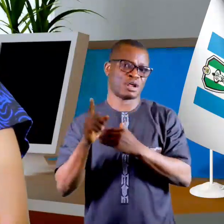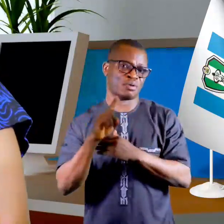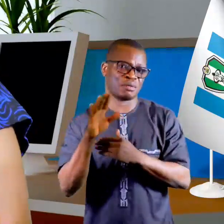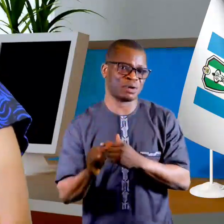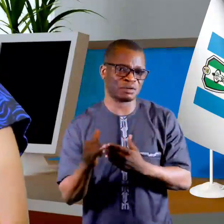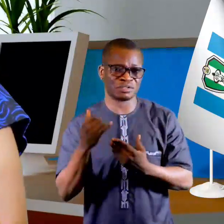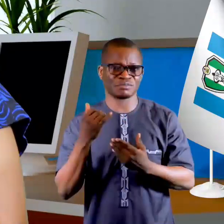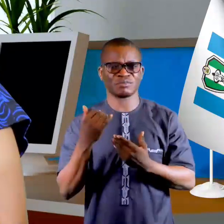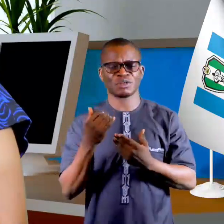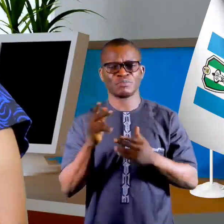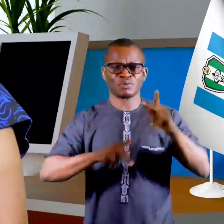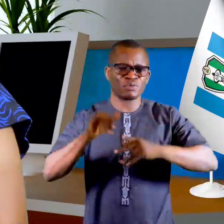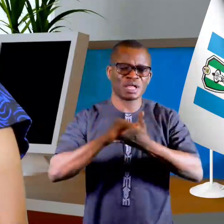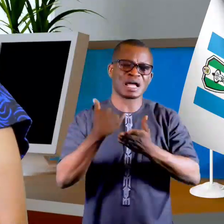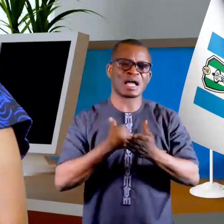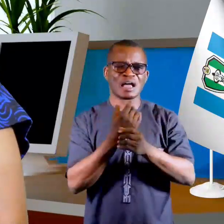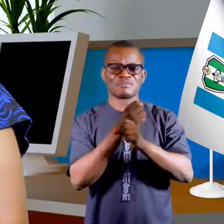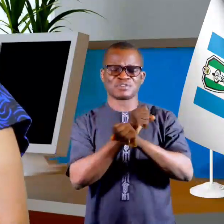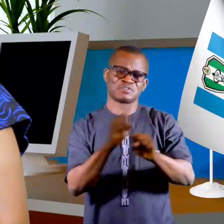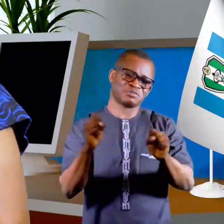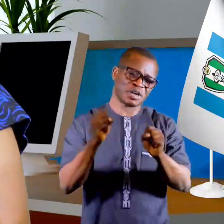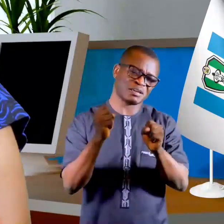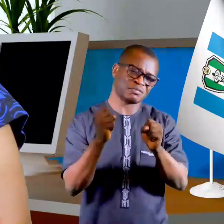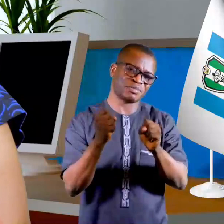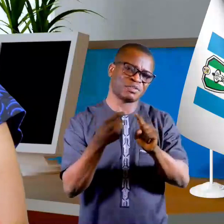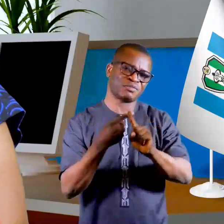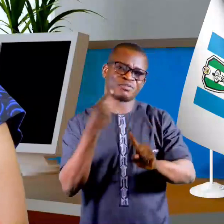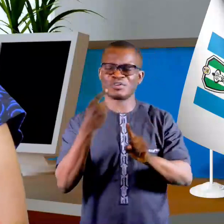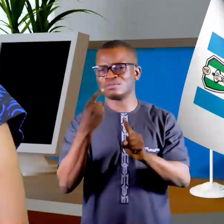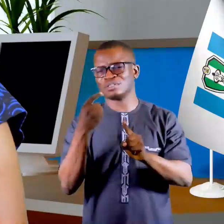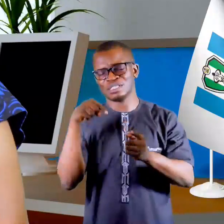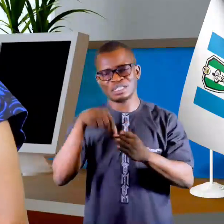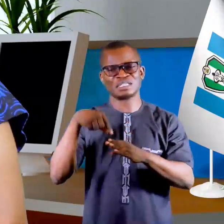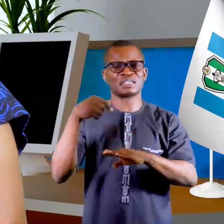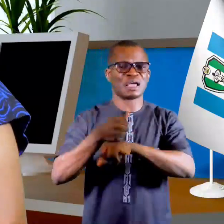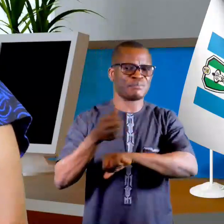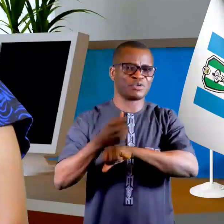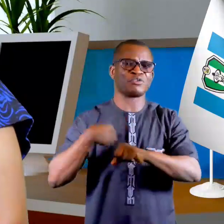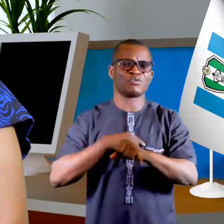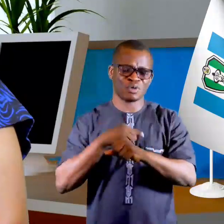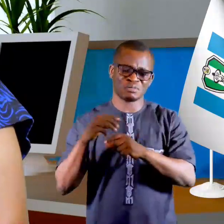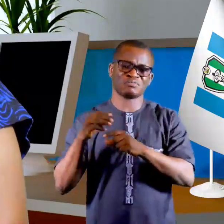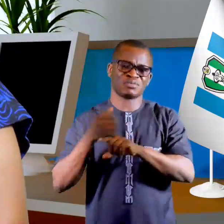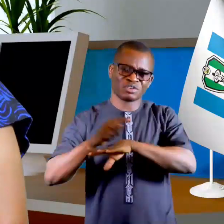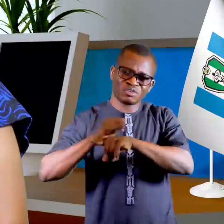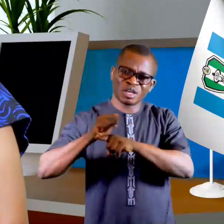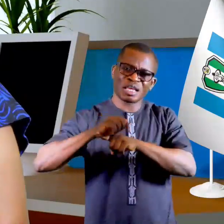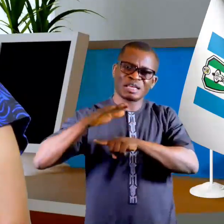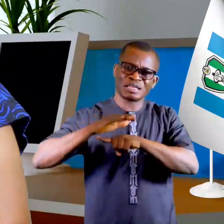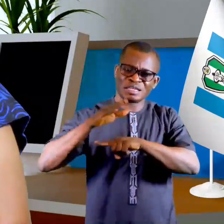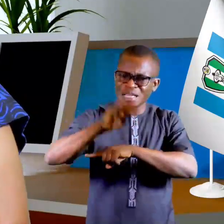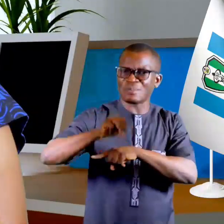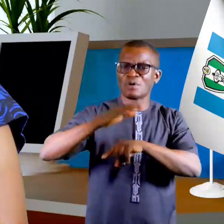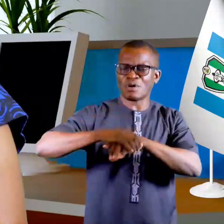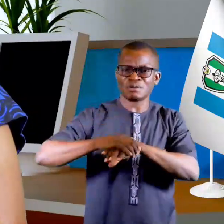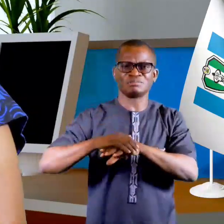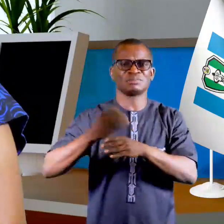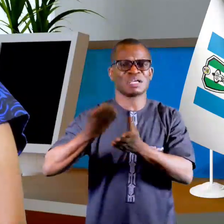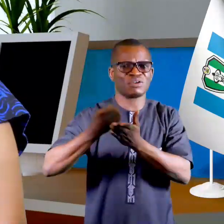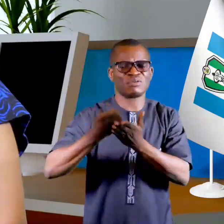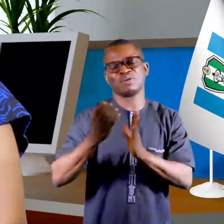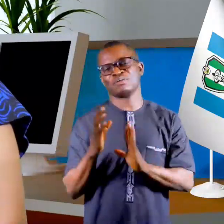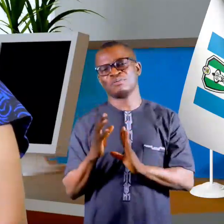we mentor survivors on economic independence. And then we're also going to have a mental health